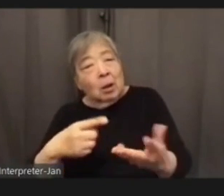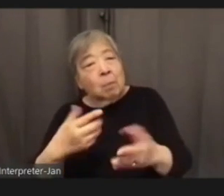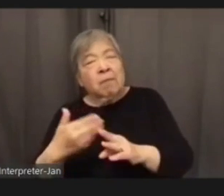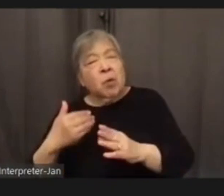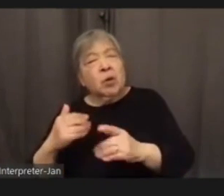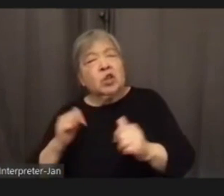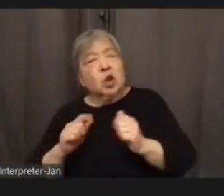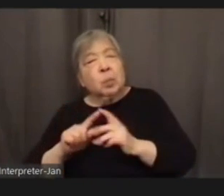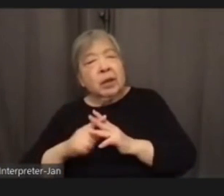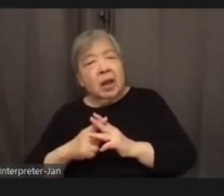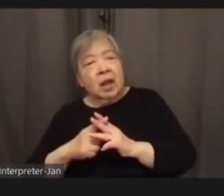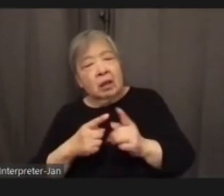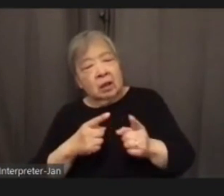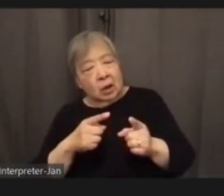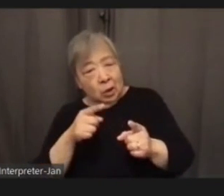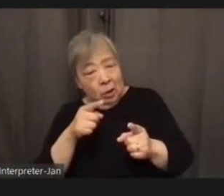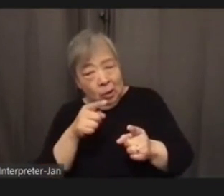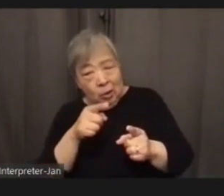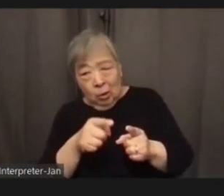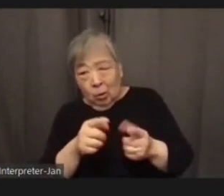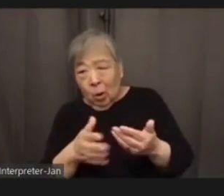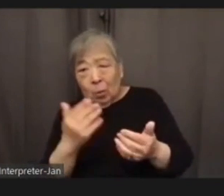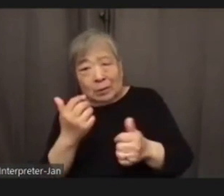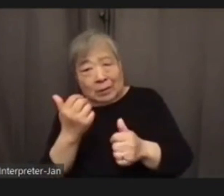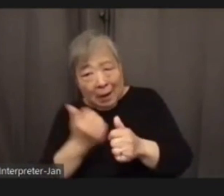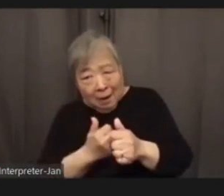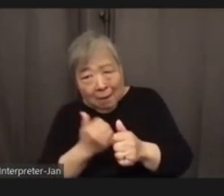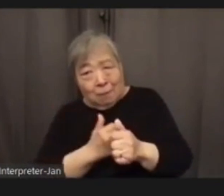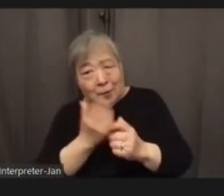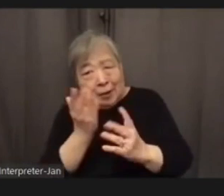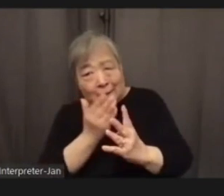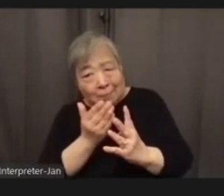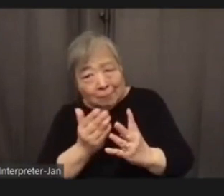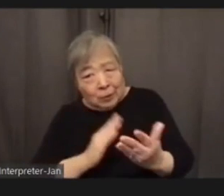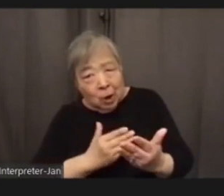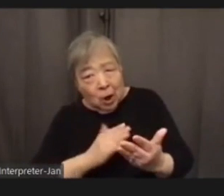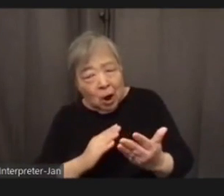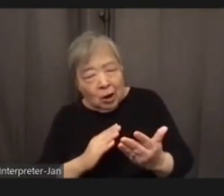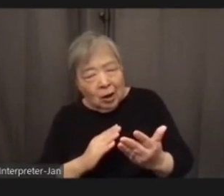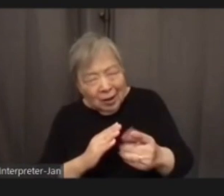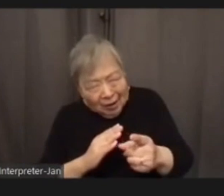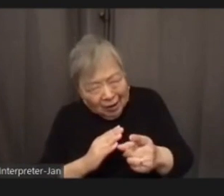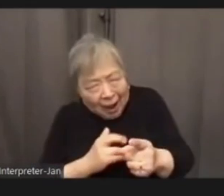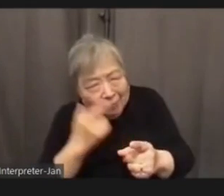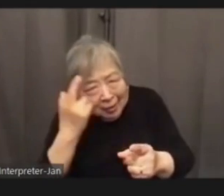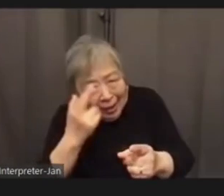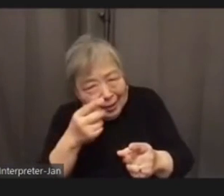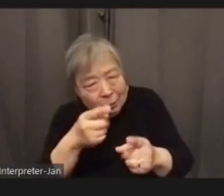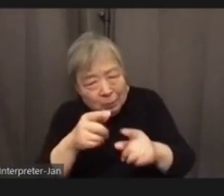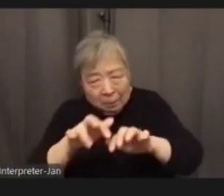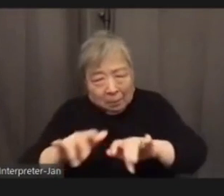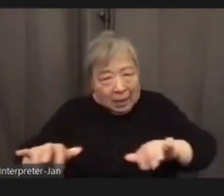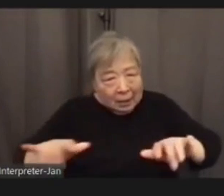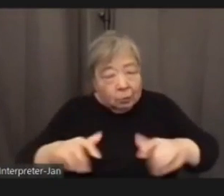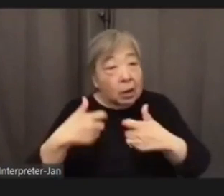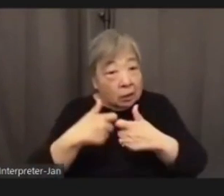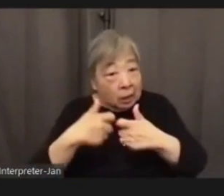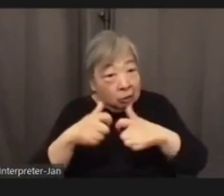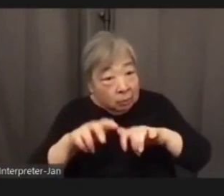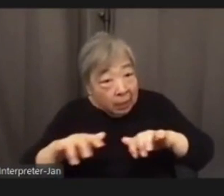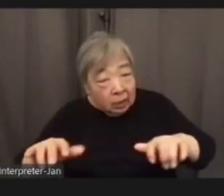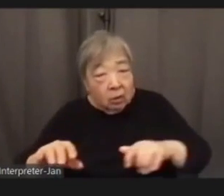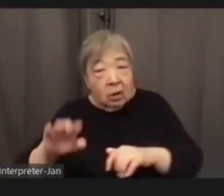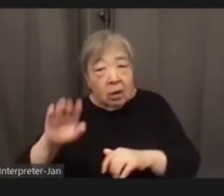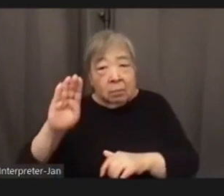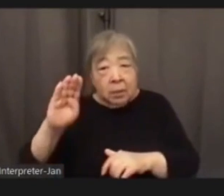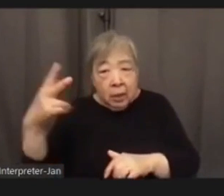began, you're on almost every track, and I figured out that you're playing piano and Wurlitzer electric piano and B3